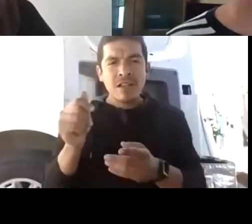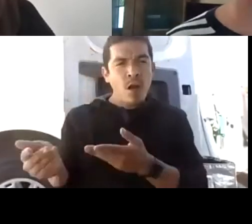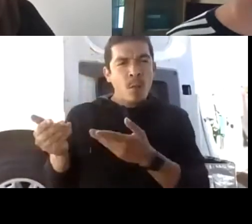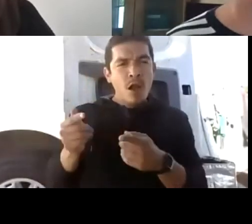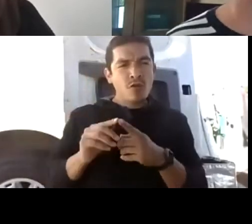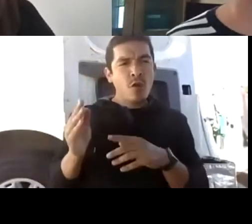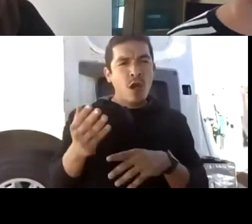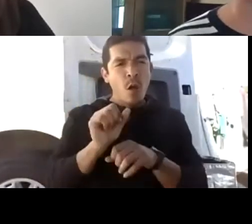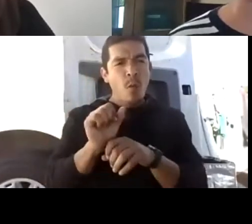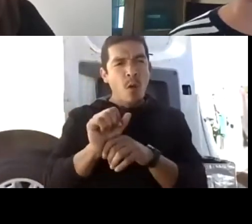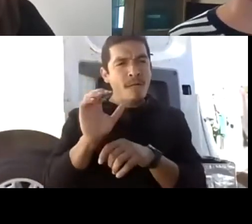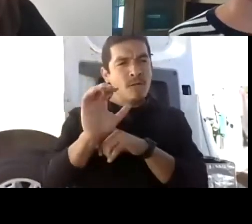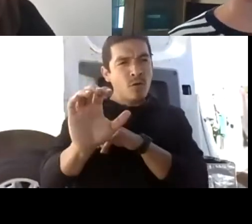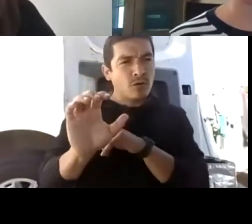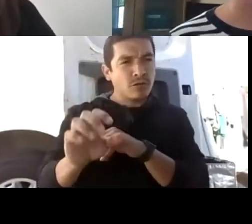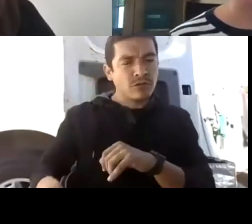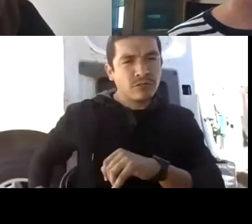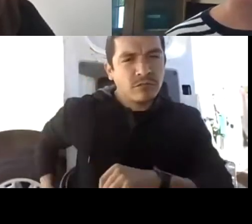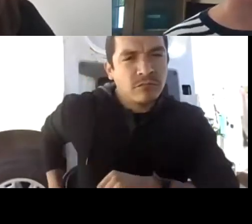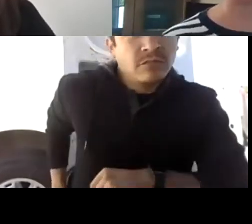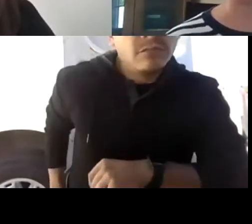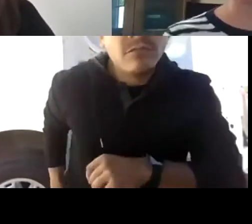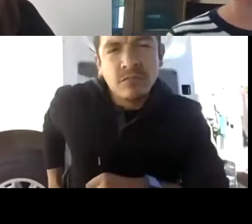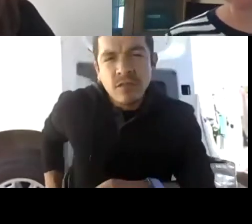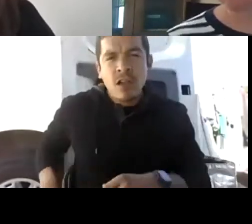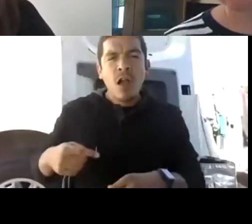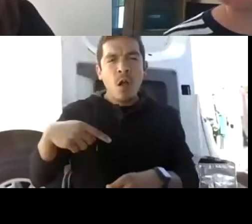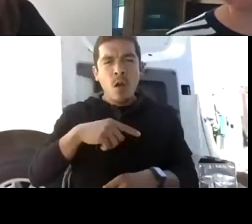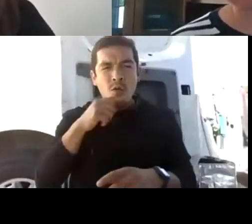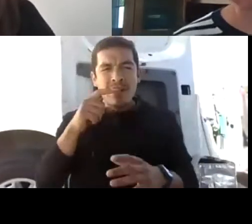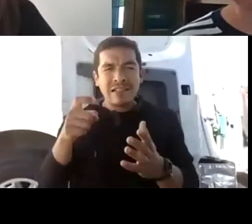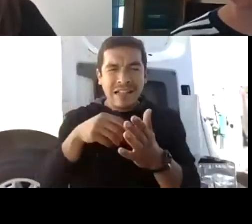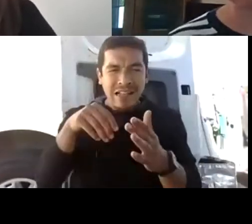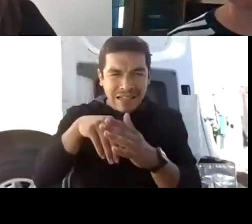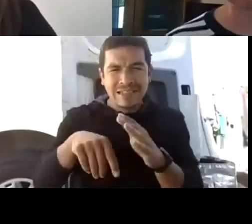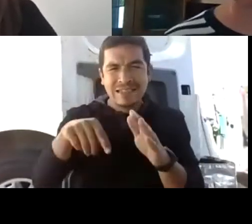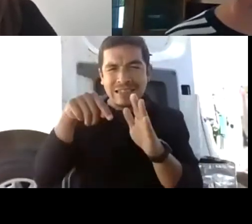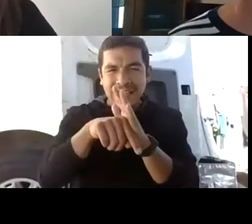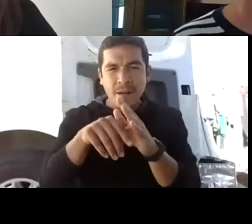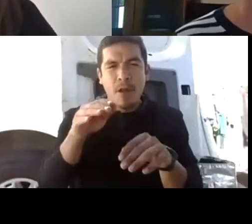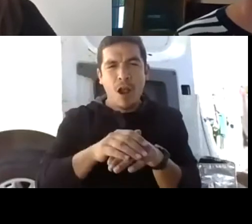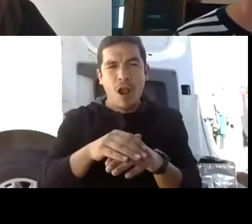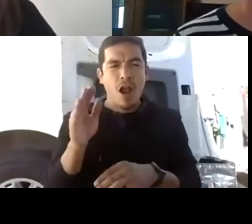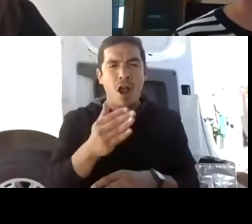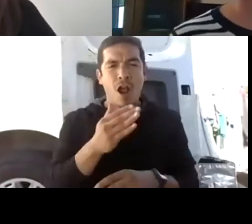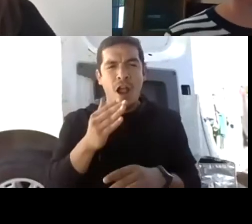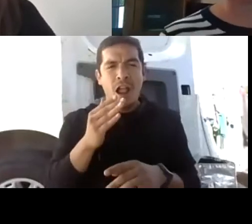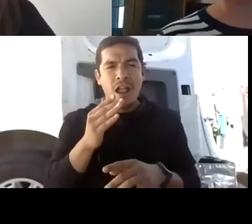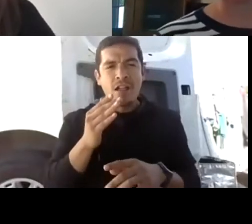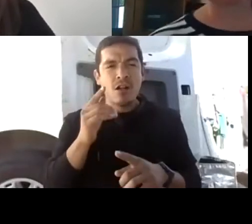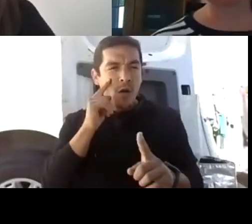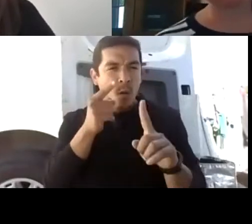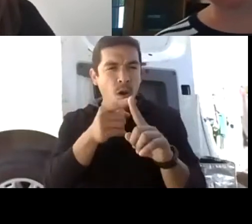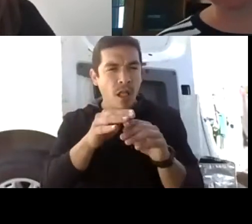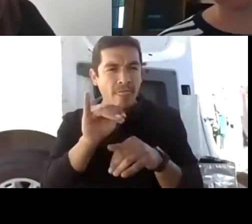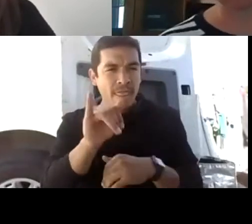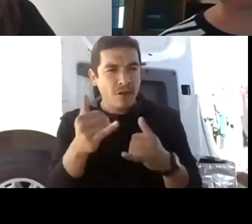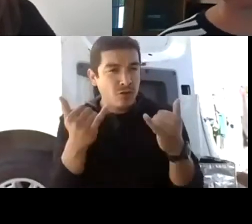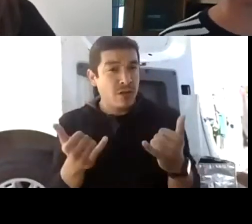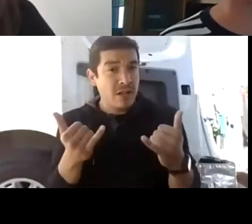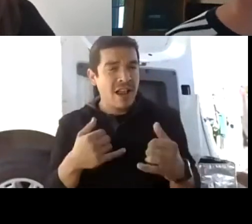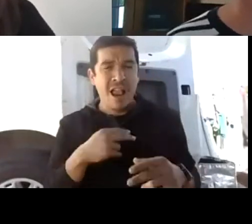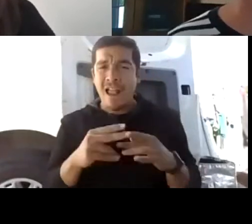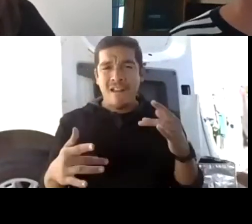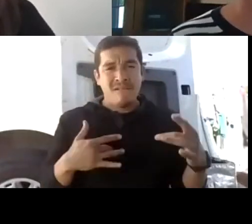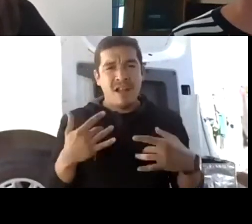the workforce. And so we're going to be digging in pretty deep on that aspect of it today. I'm so excited